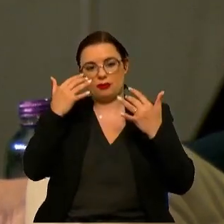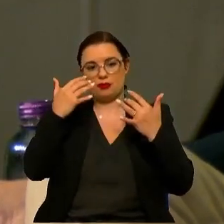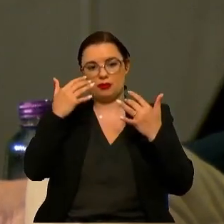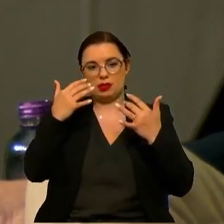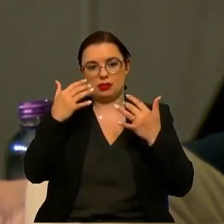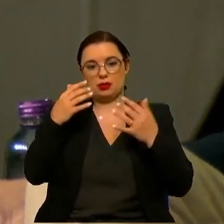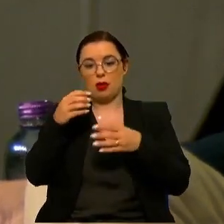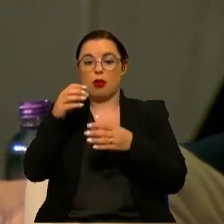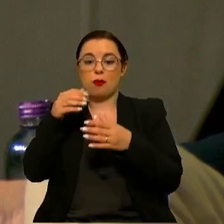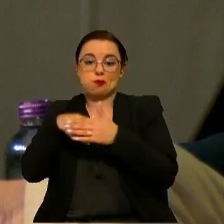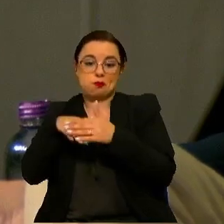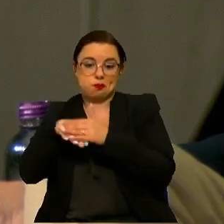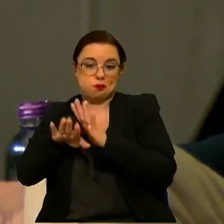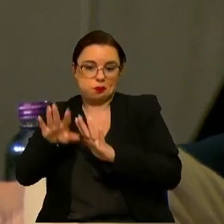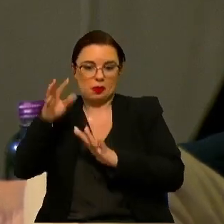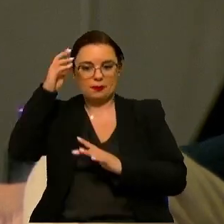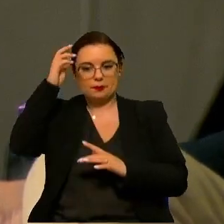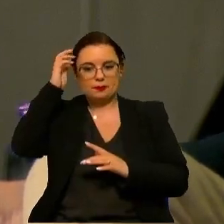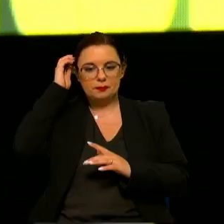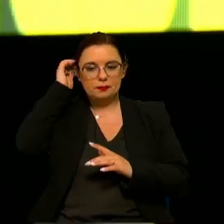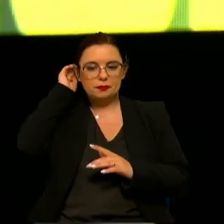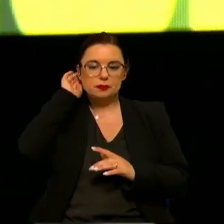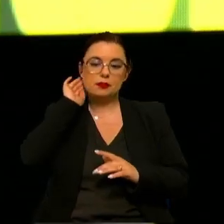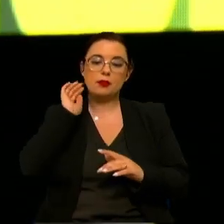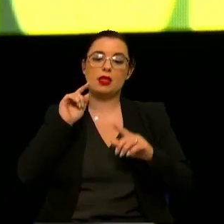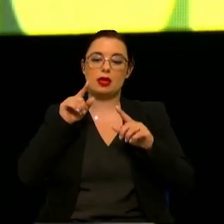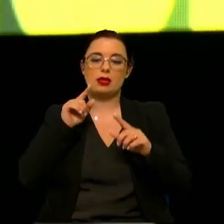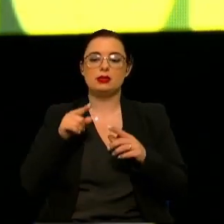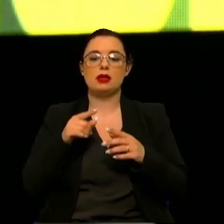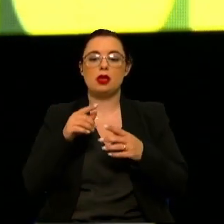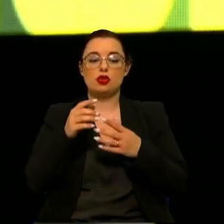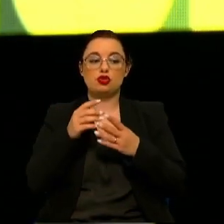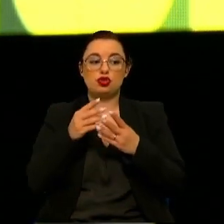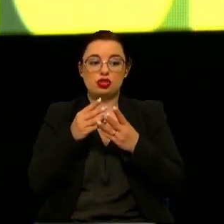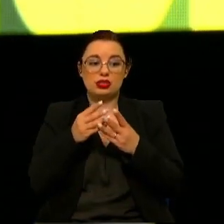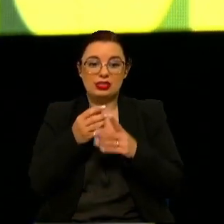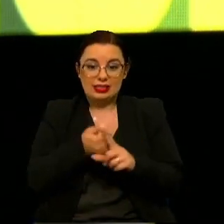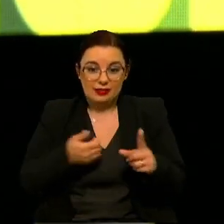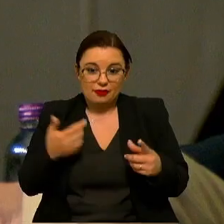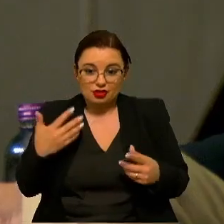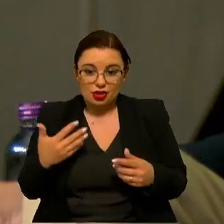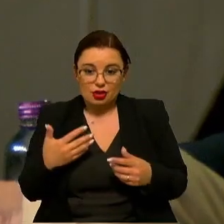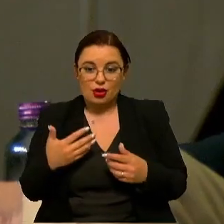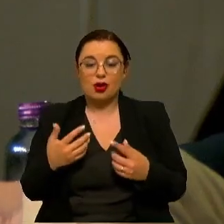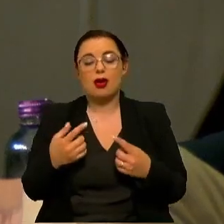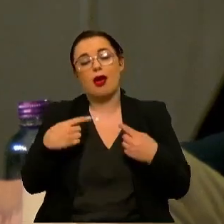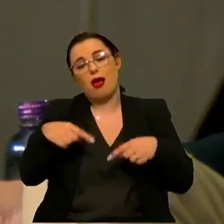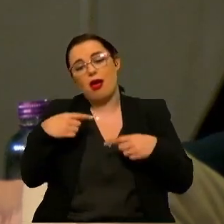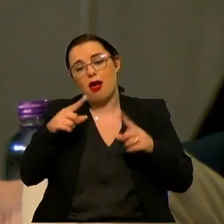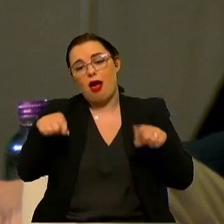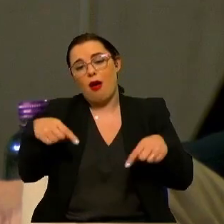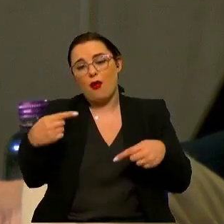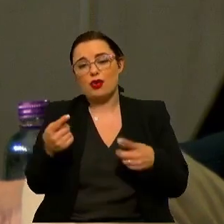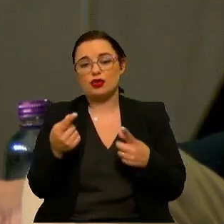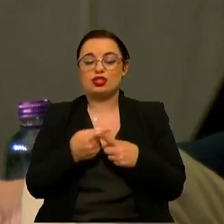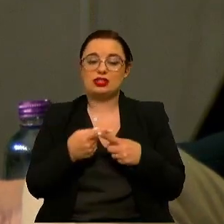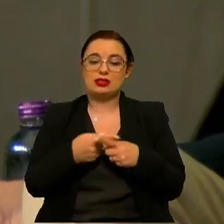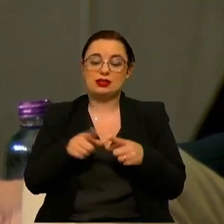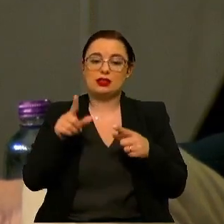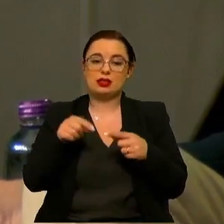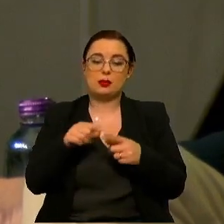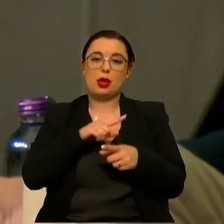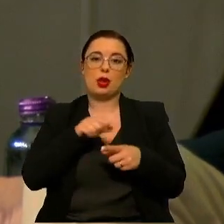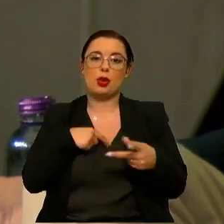afterwards the information is encrypted. And these are challenges. These are challenges on the ground.